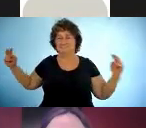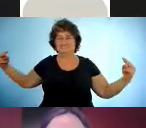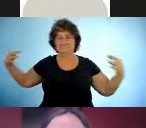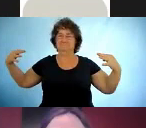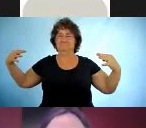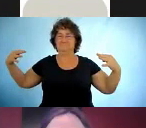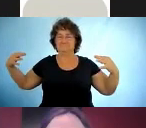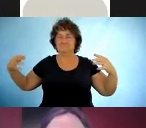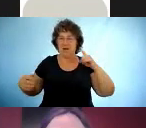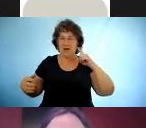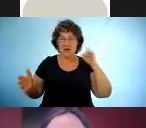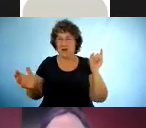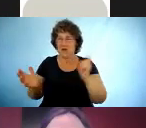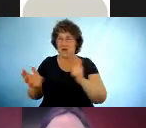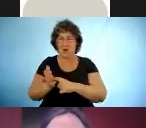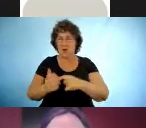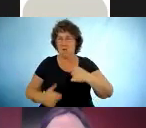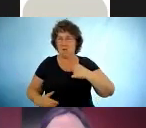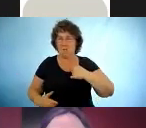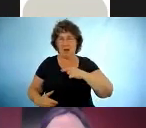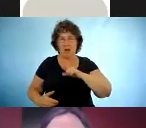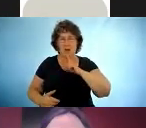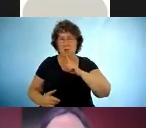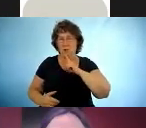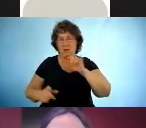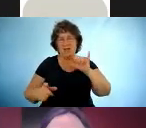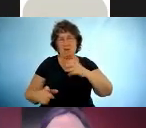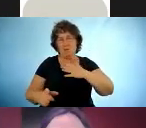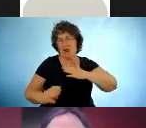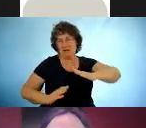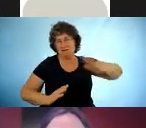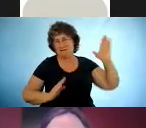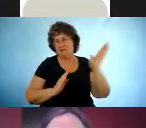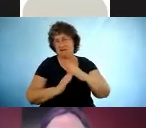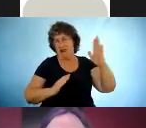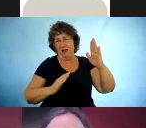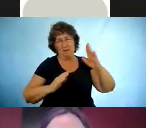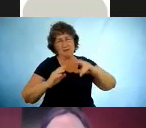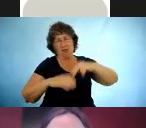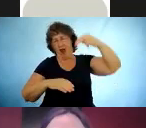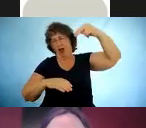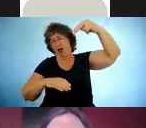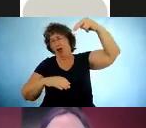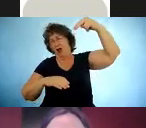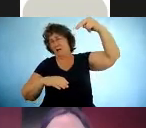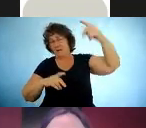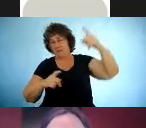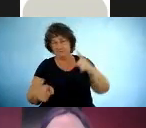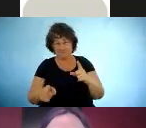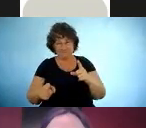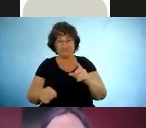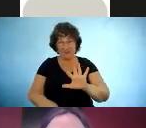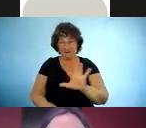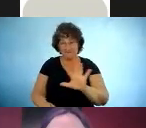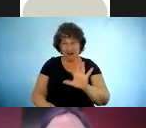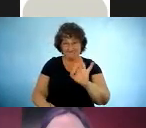had just crushed my best jump to this day. It was 2 feet higher than the mark in 3rd grade when